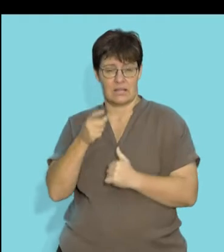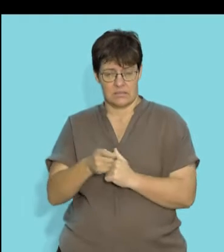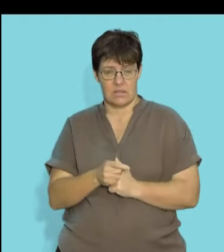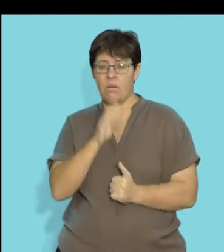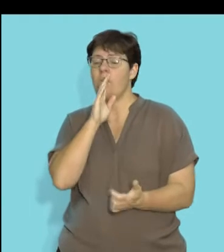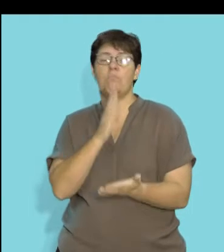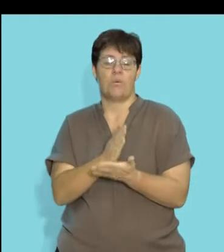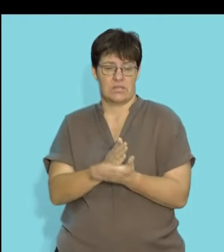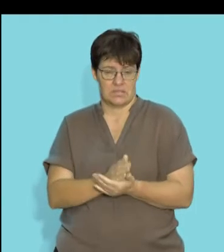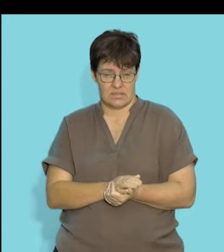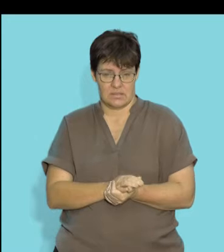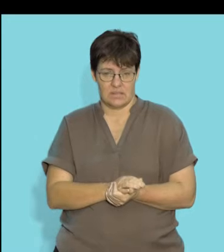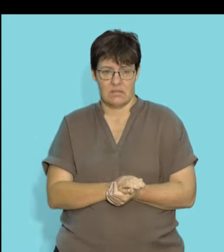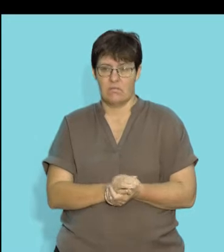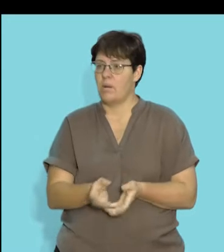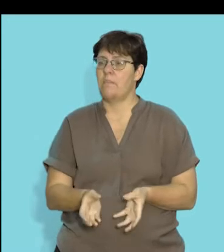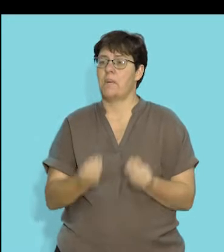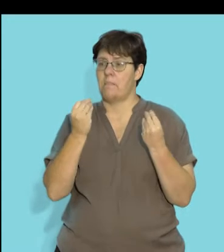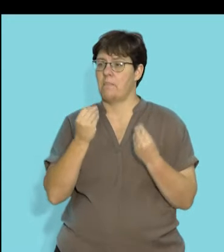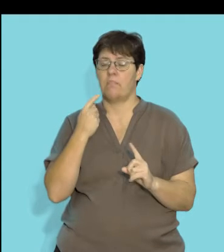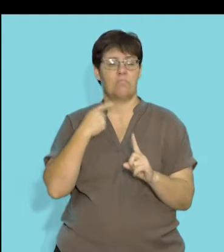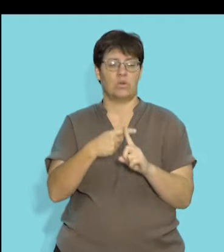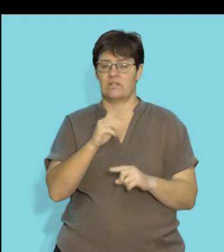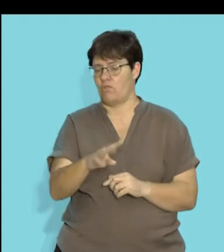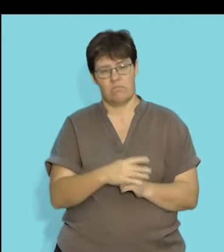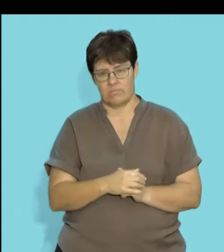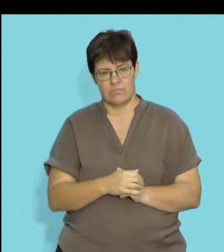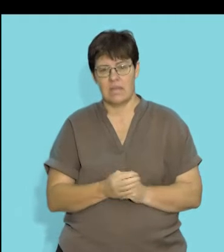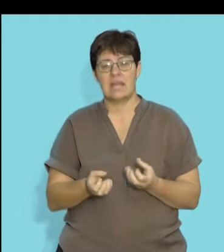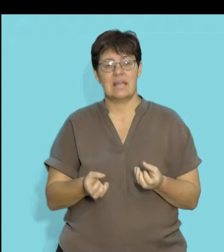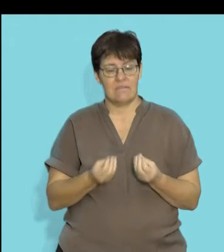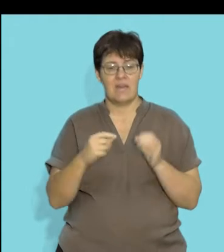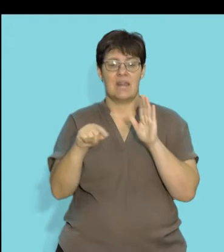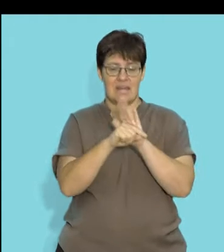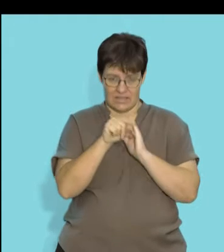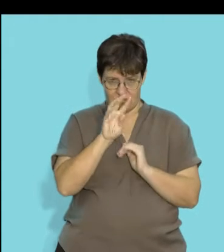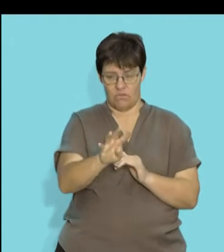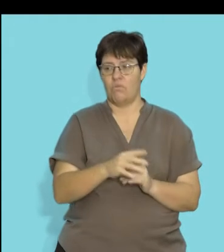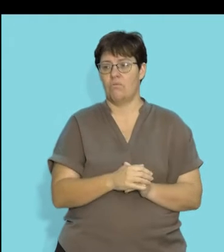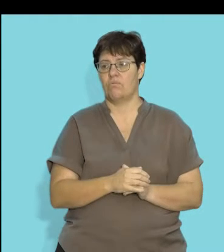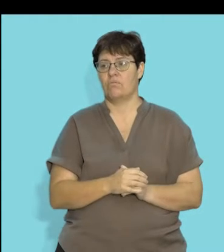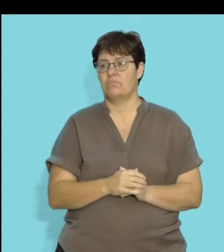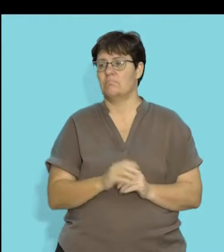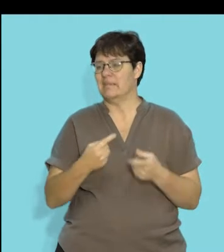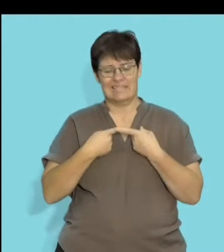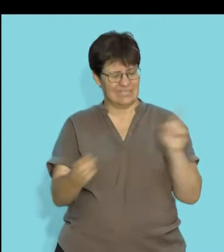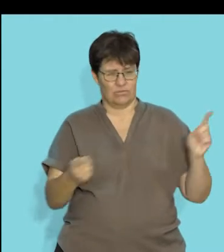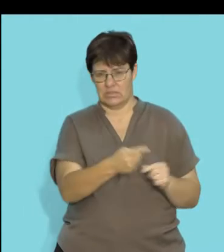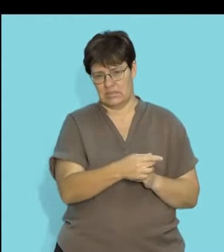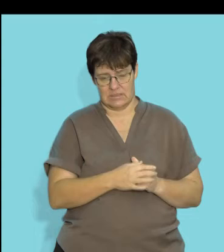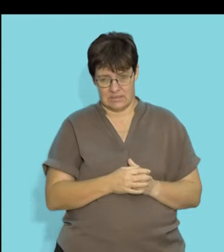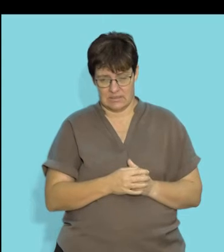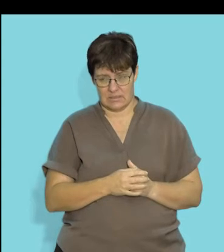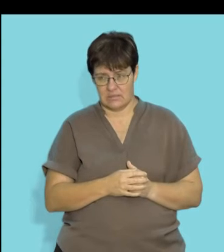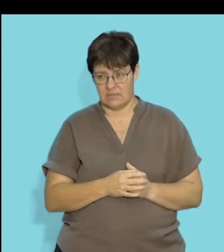on your calculator, I promise you, it will not give you a positive 4. It will give you a negative 4, which is